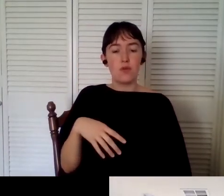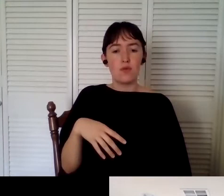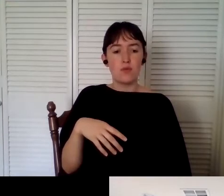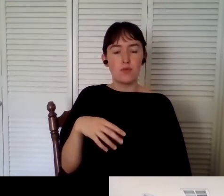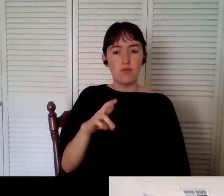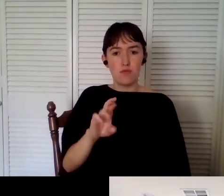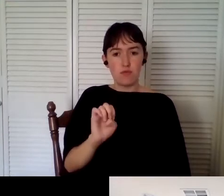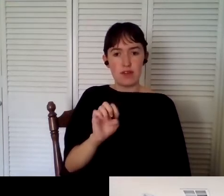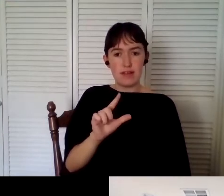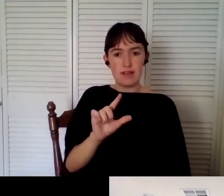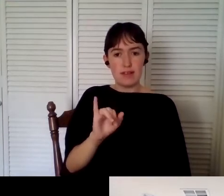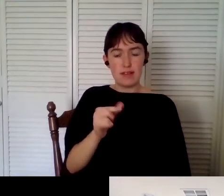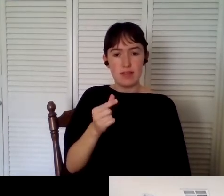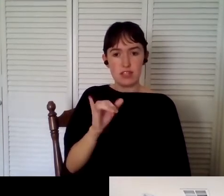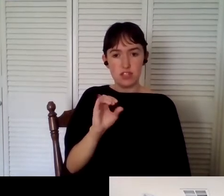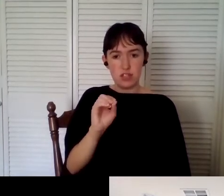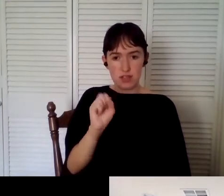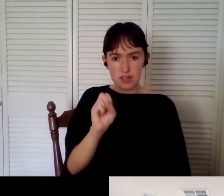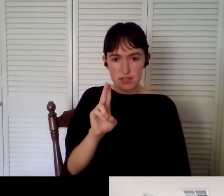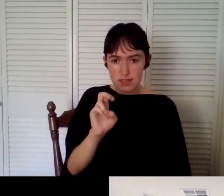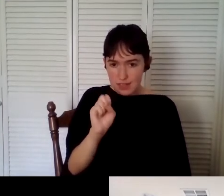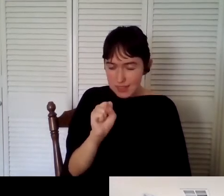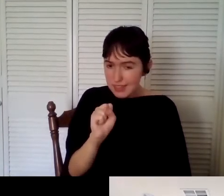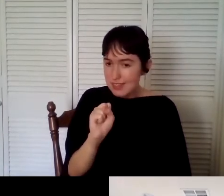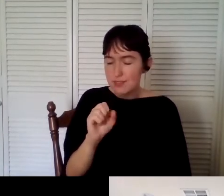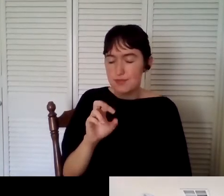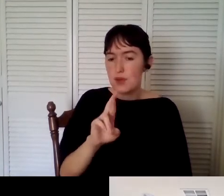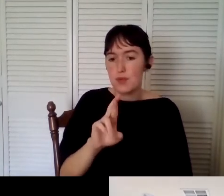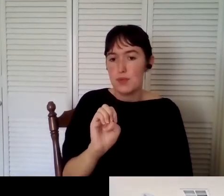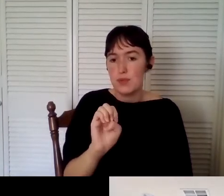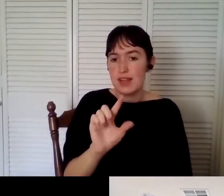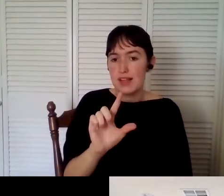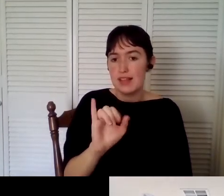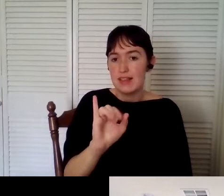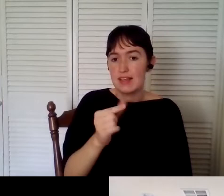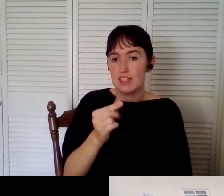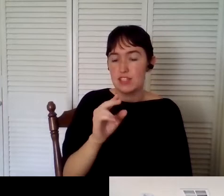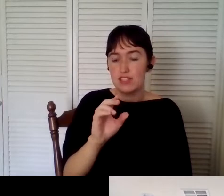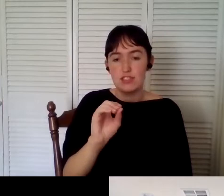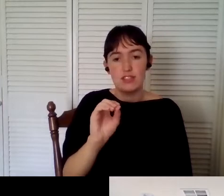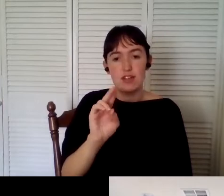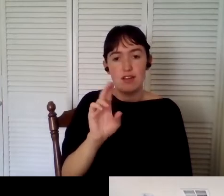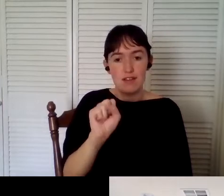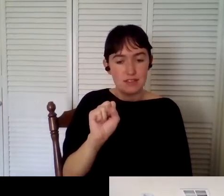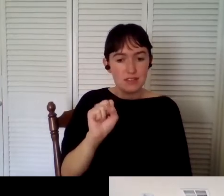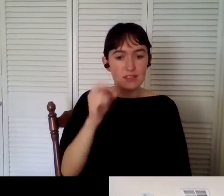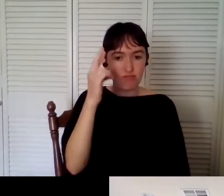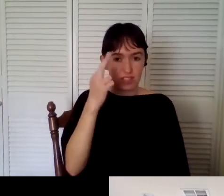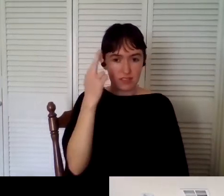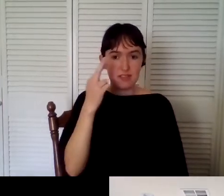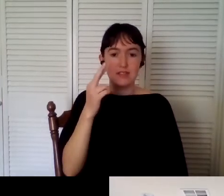to continue to use the atlatl for some reasons, either for ceremony or for warfare, because it's a little bit better for warfare in that context.